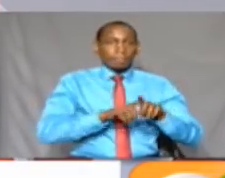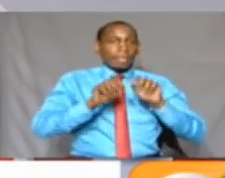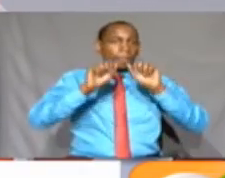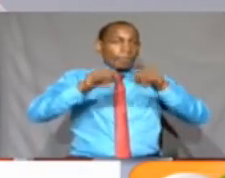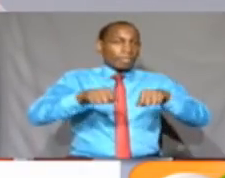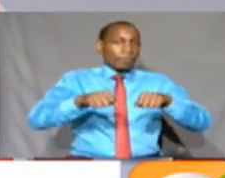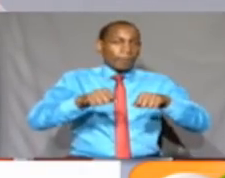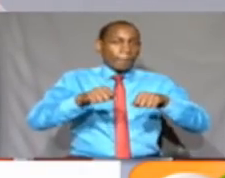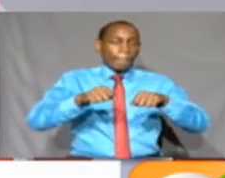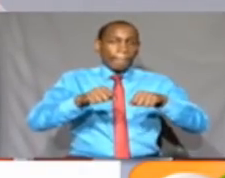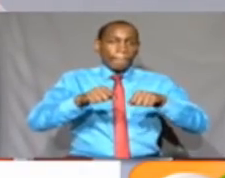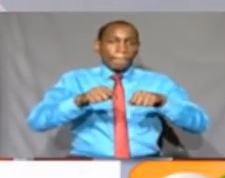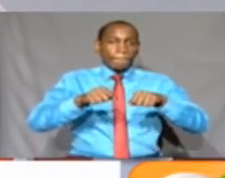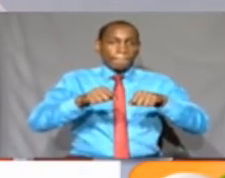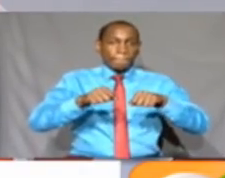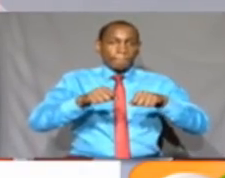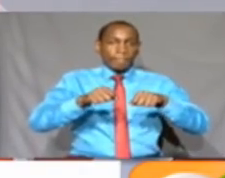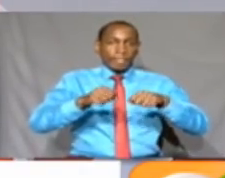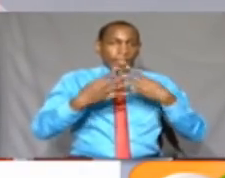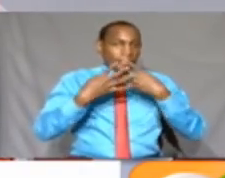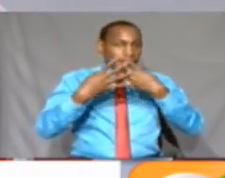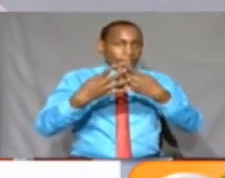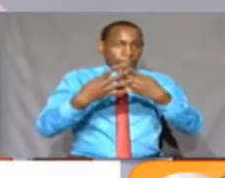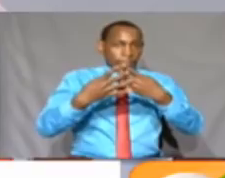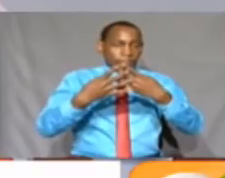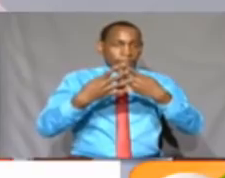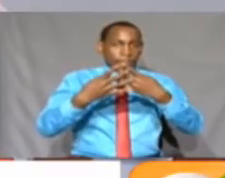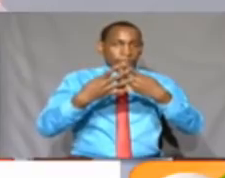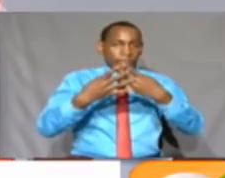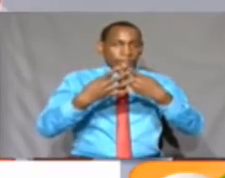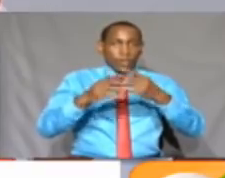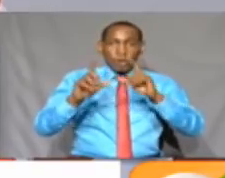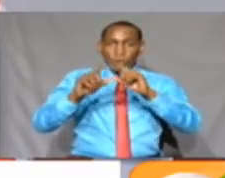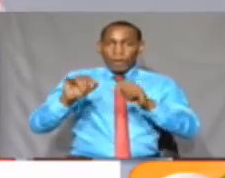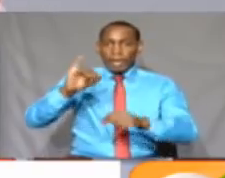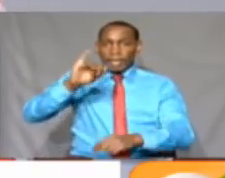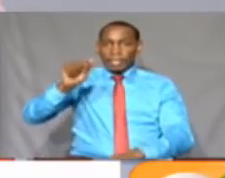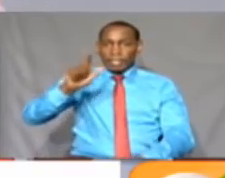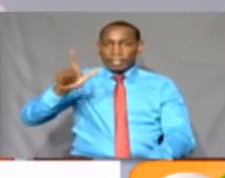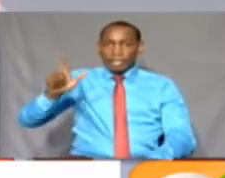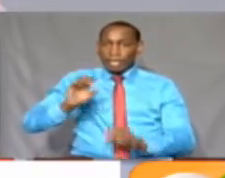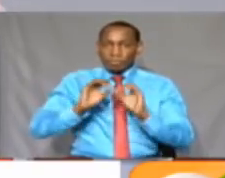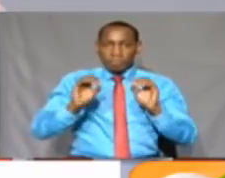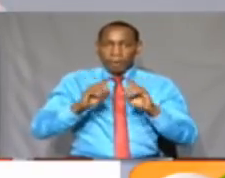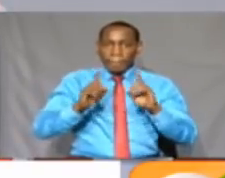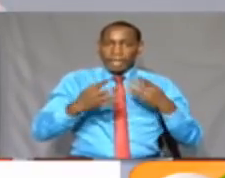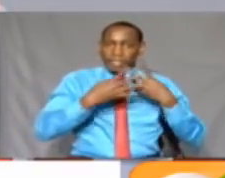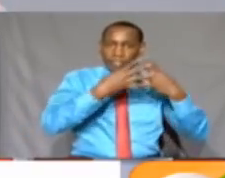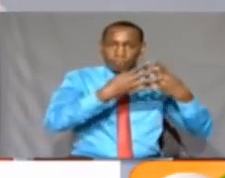taken to, jailed, not jailed, you don't use the word jail, but you can be remanded